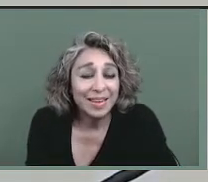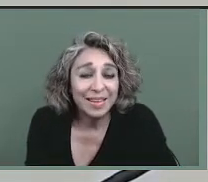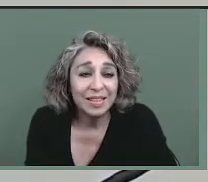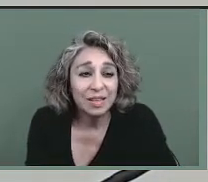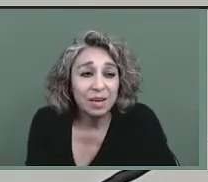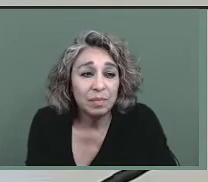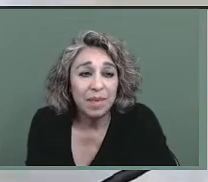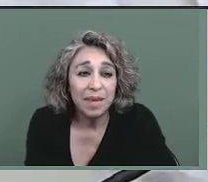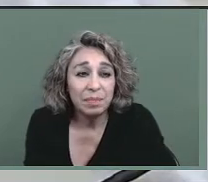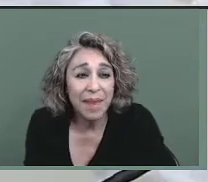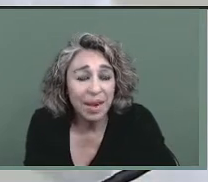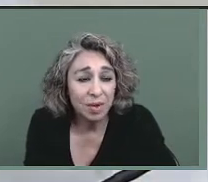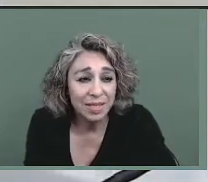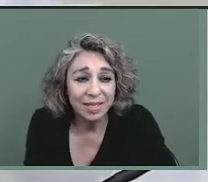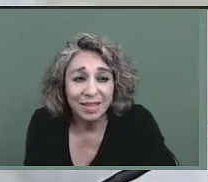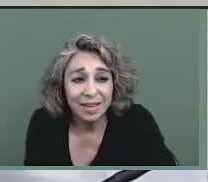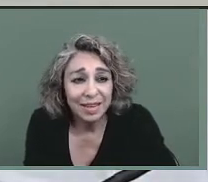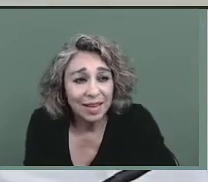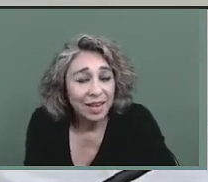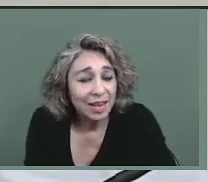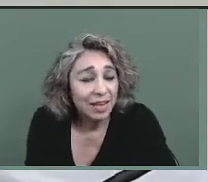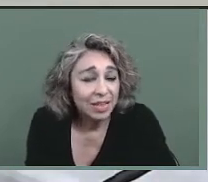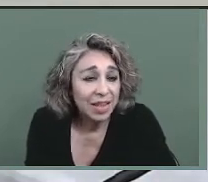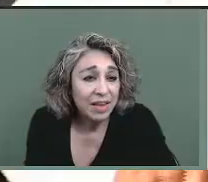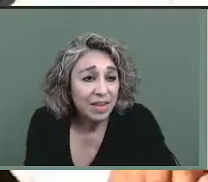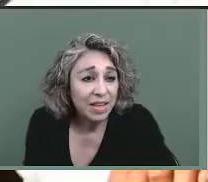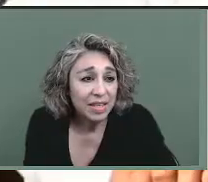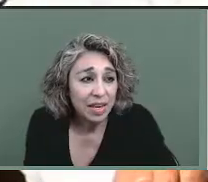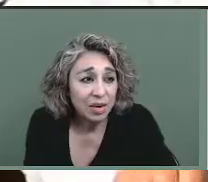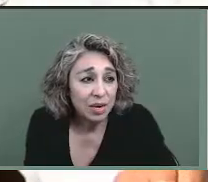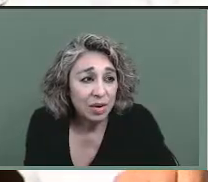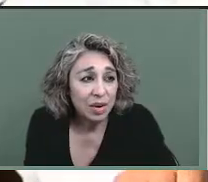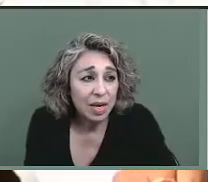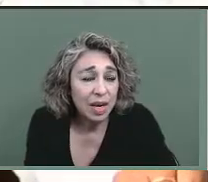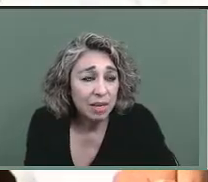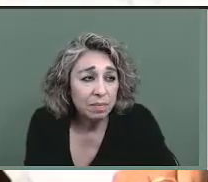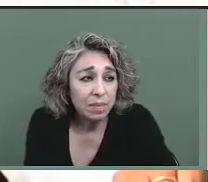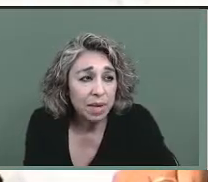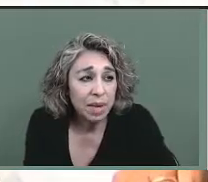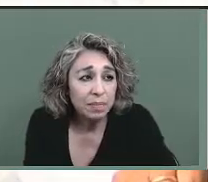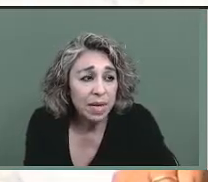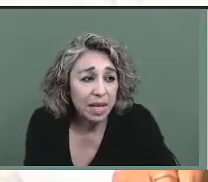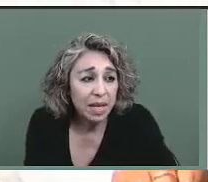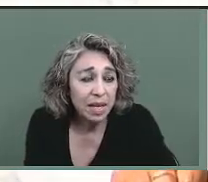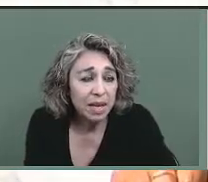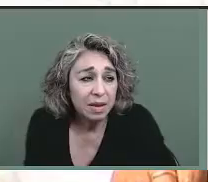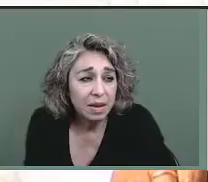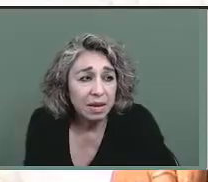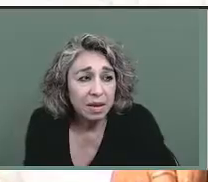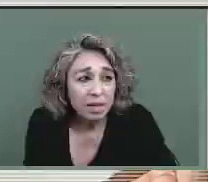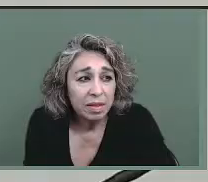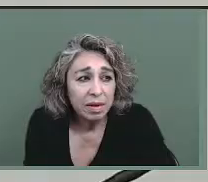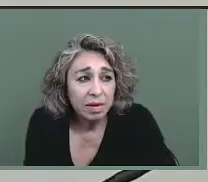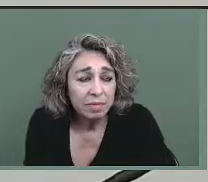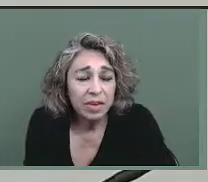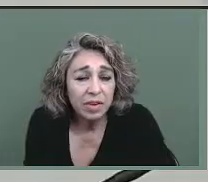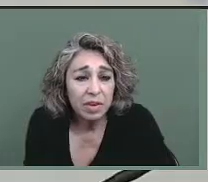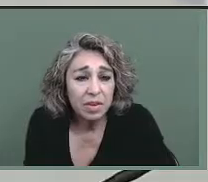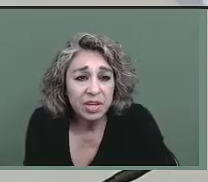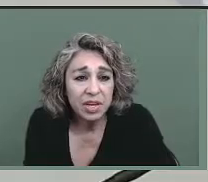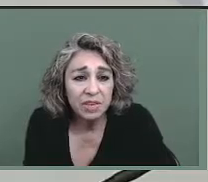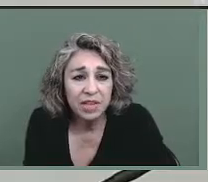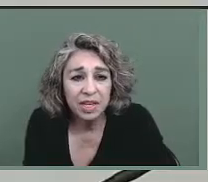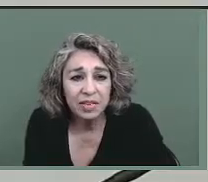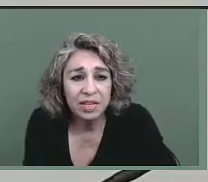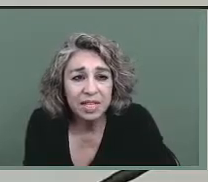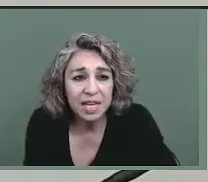That is being backwards. There is a company, the Federal